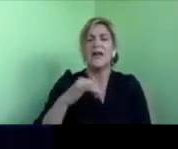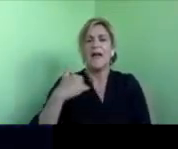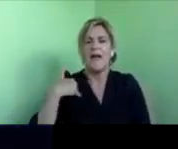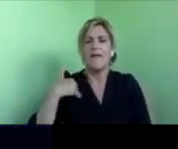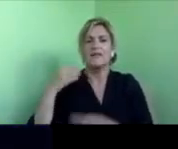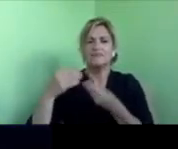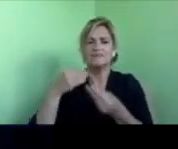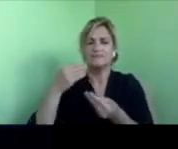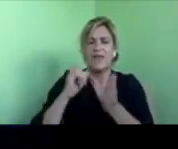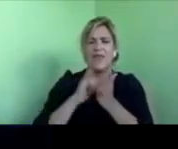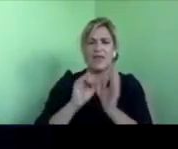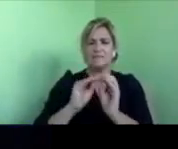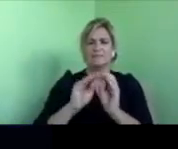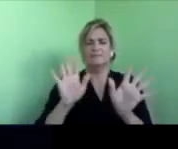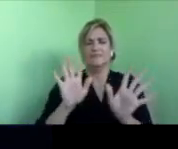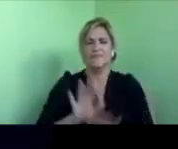transpiring.